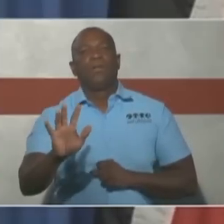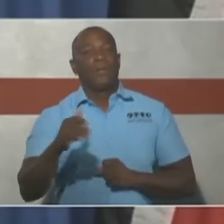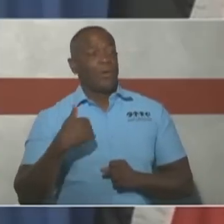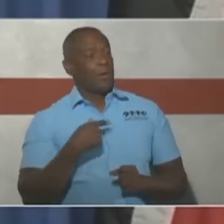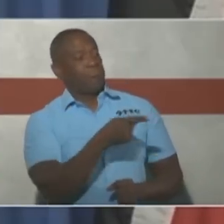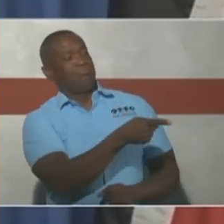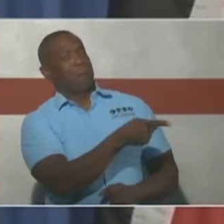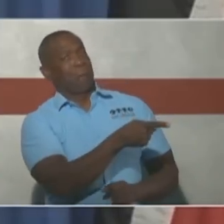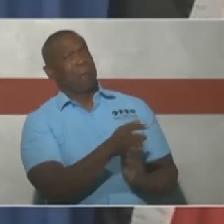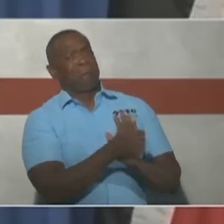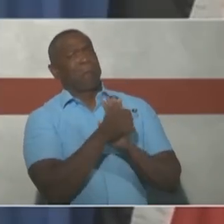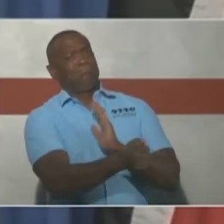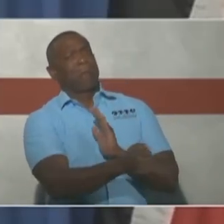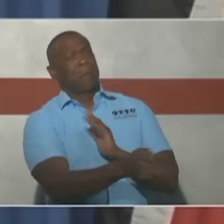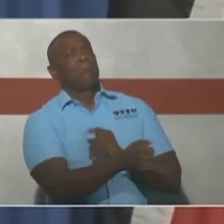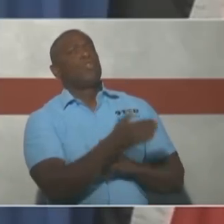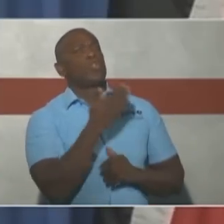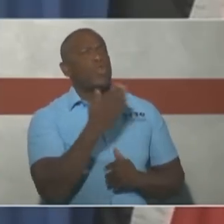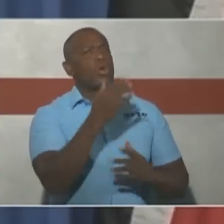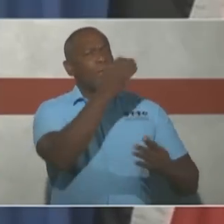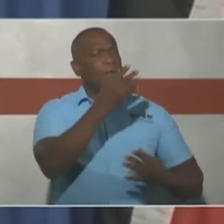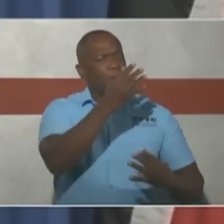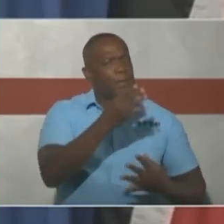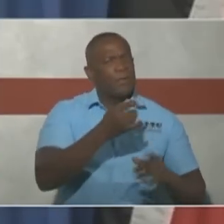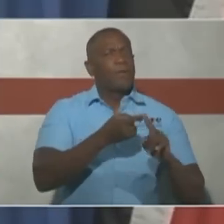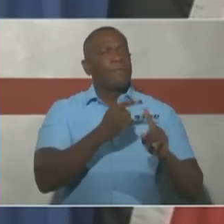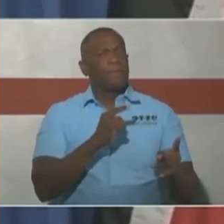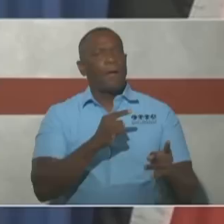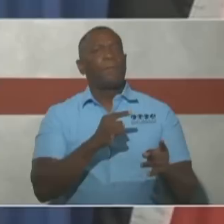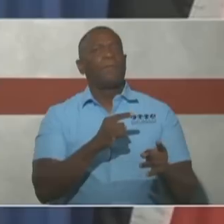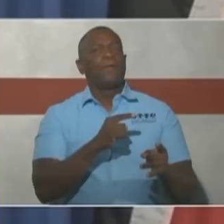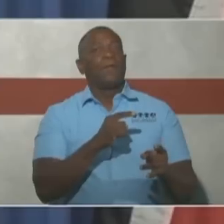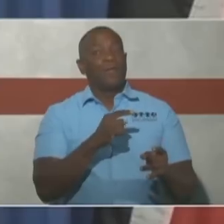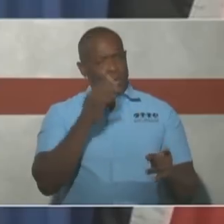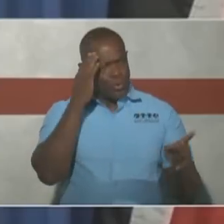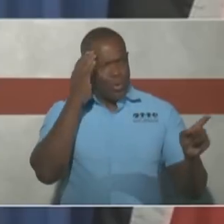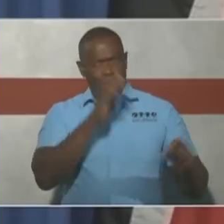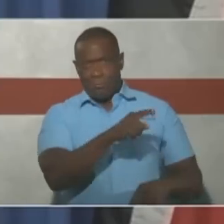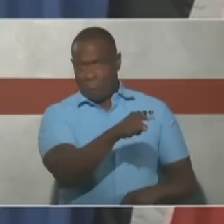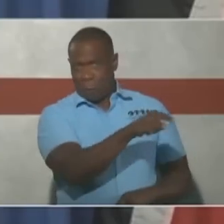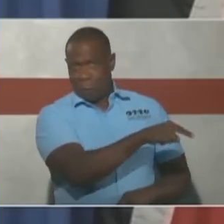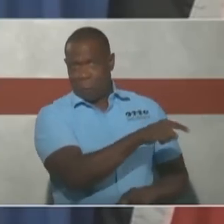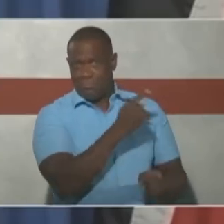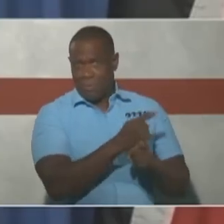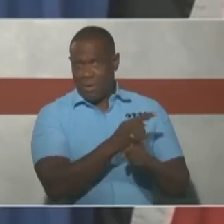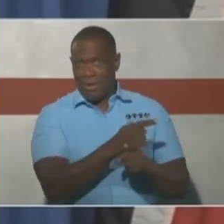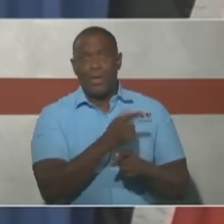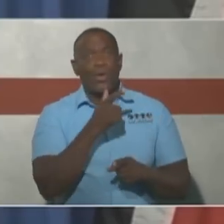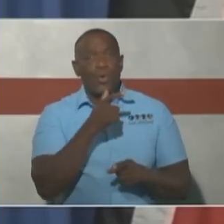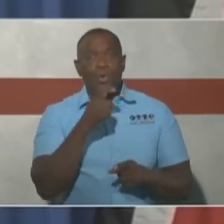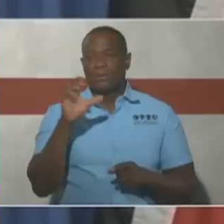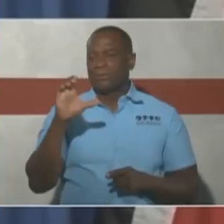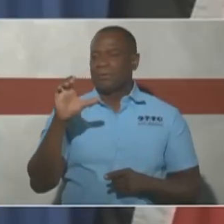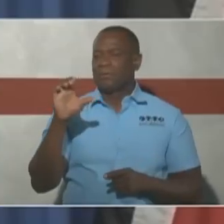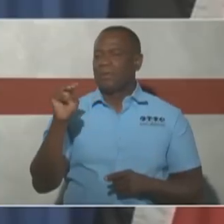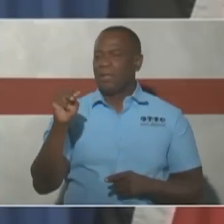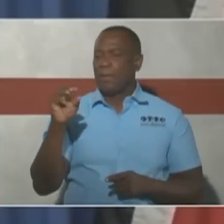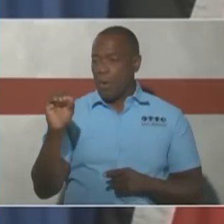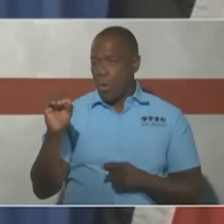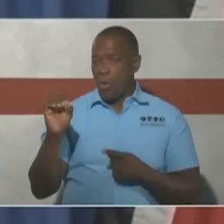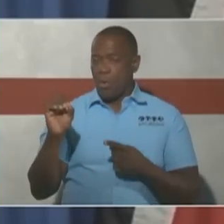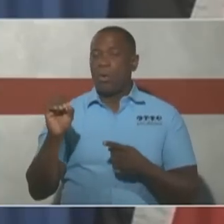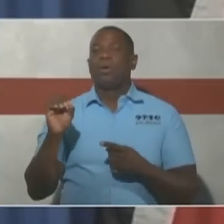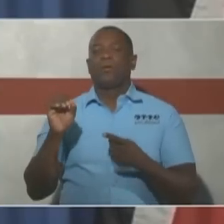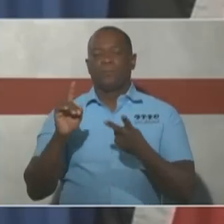some excellent information packages from the people that you're familiar with. This morning I have with me